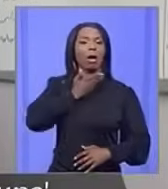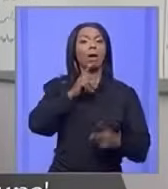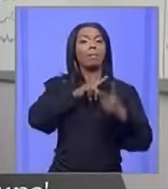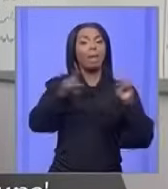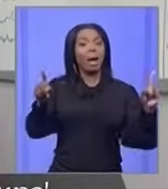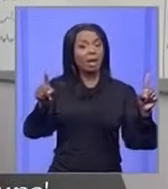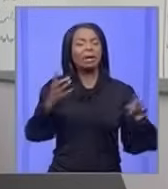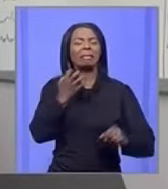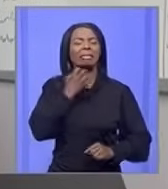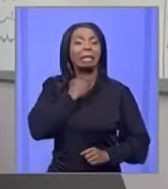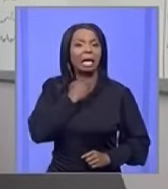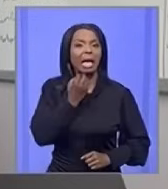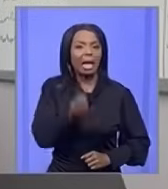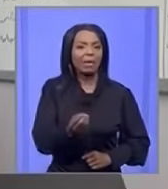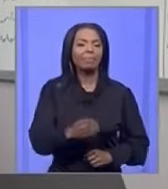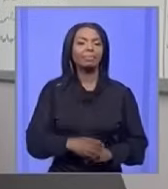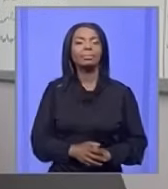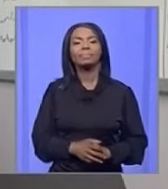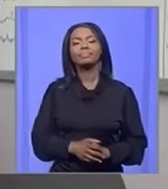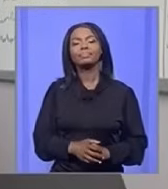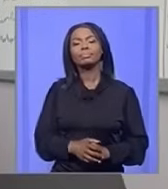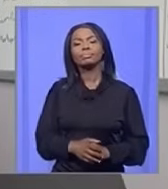excellent rains since the start of the